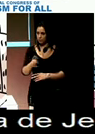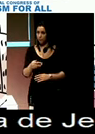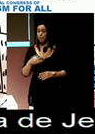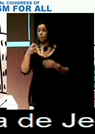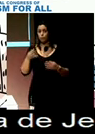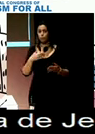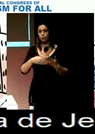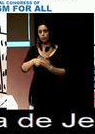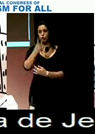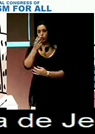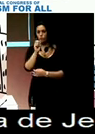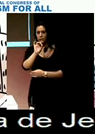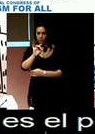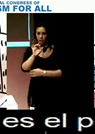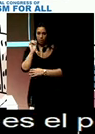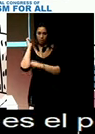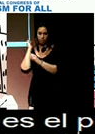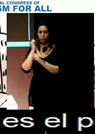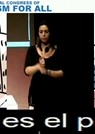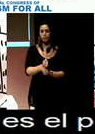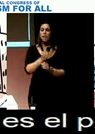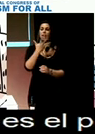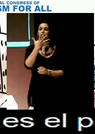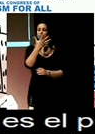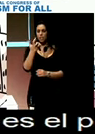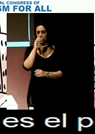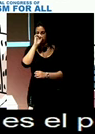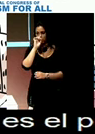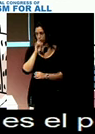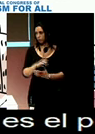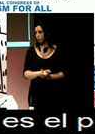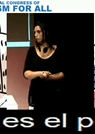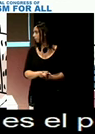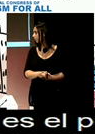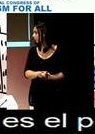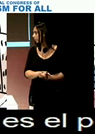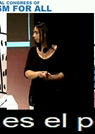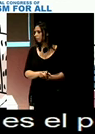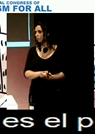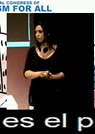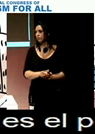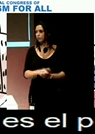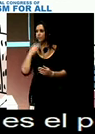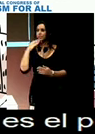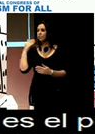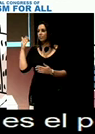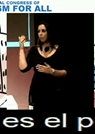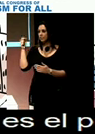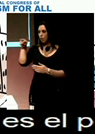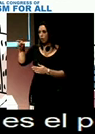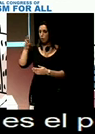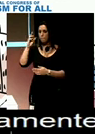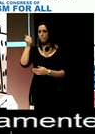points of attraction, and we celebrate the 5th centenary of her birth. I want to greet my colleague